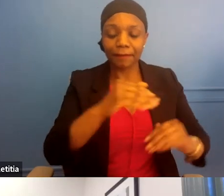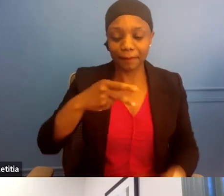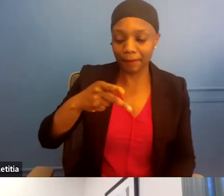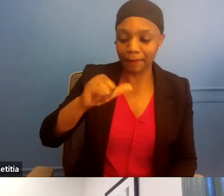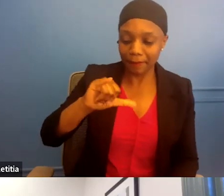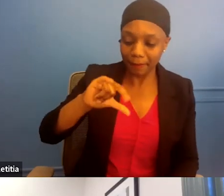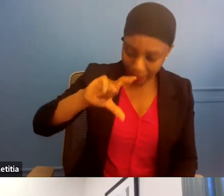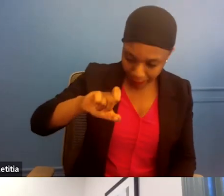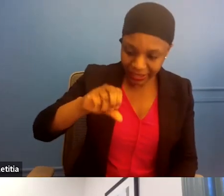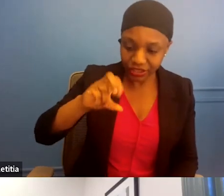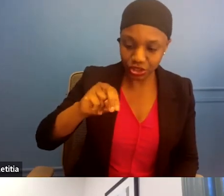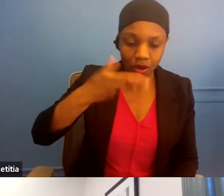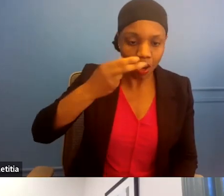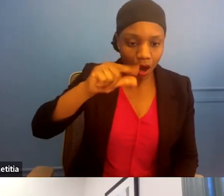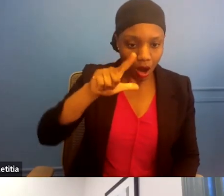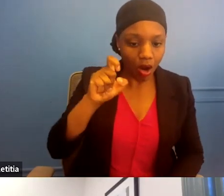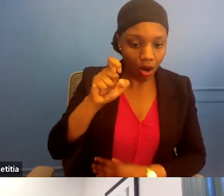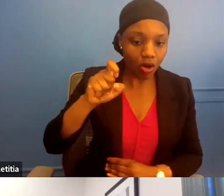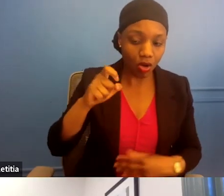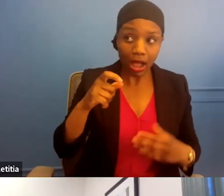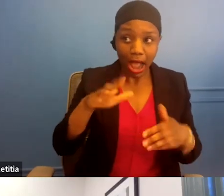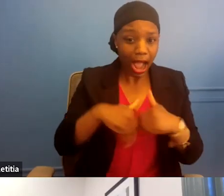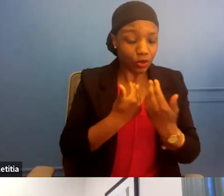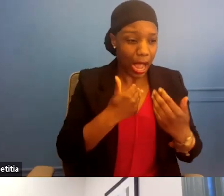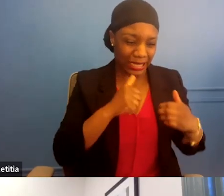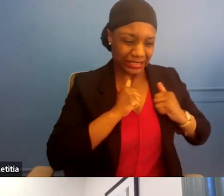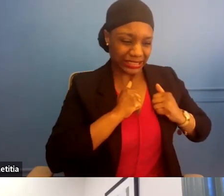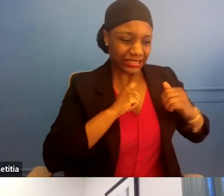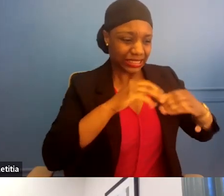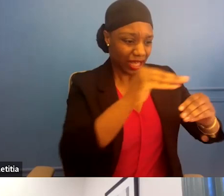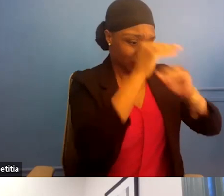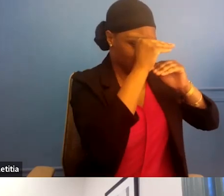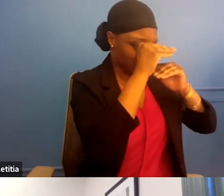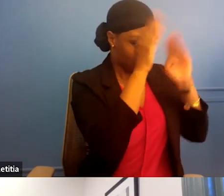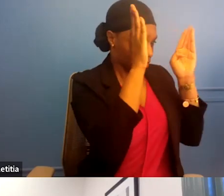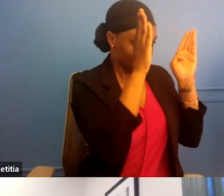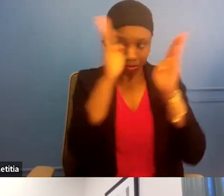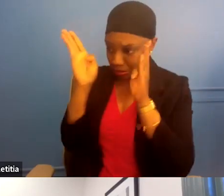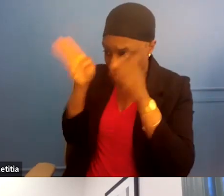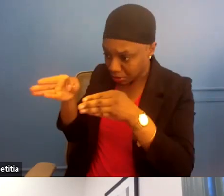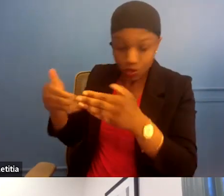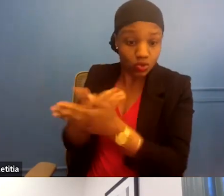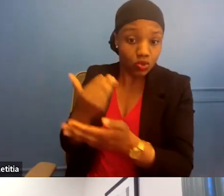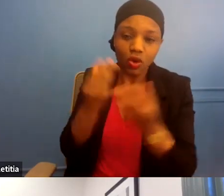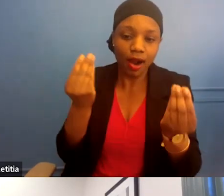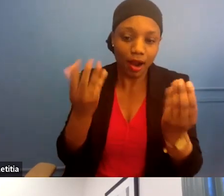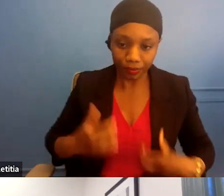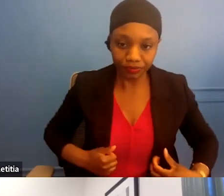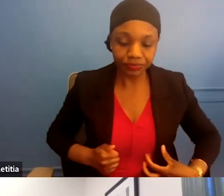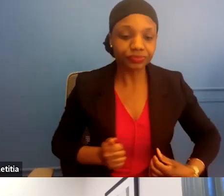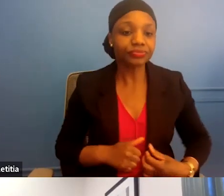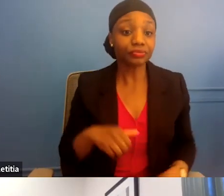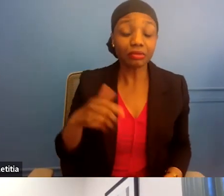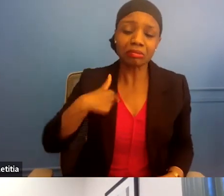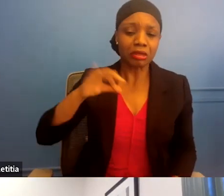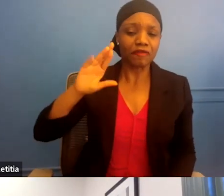to private, or in some completely new area of finance? Any advice? Yeah, perhaps I can start, and Monica, feel free